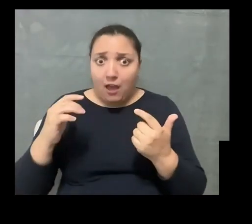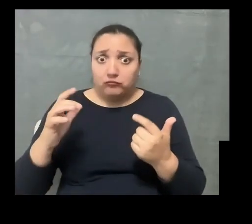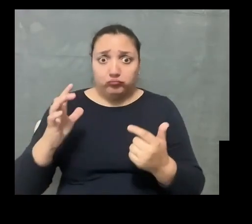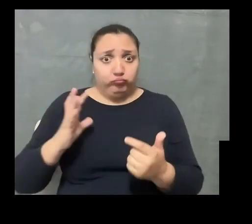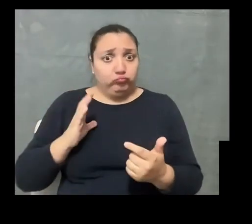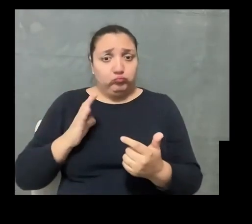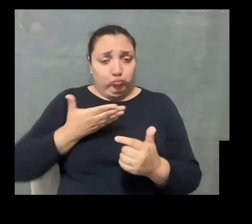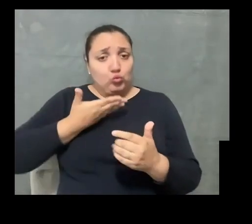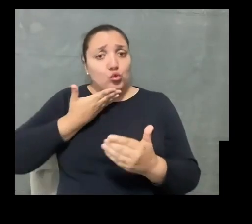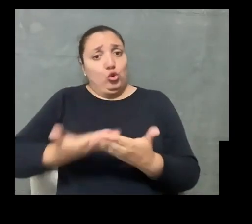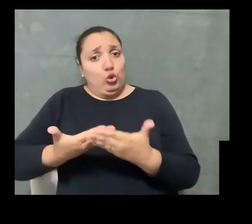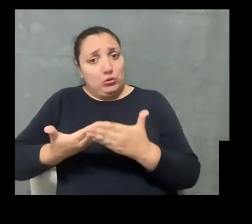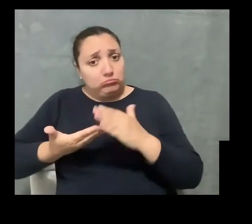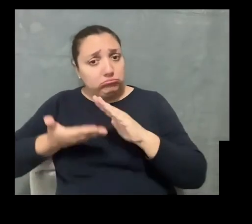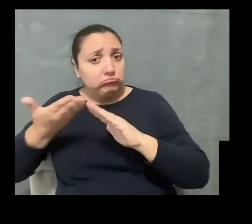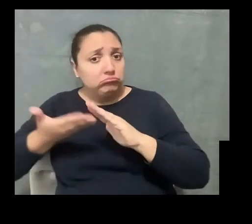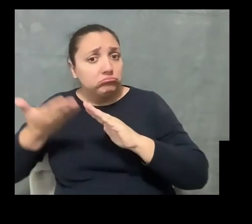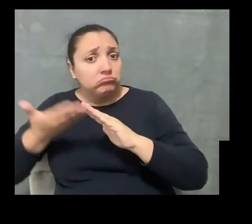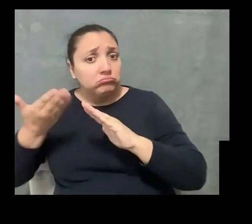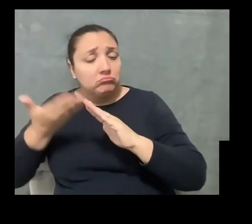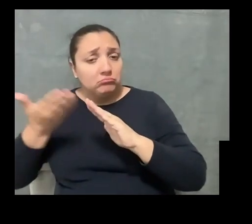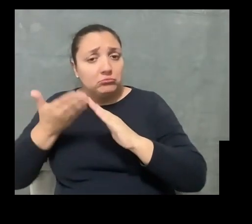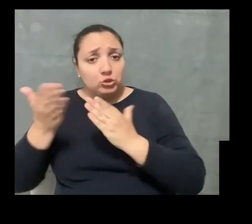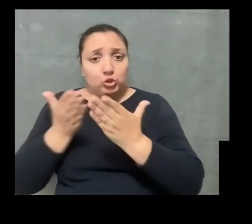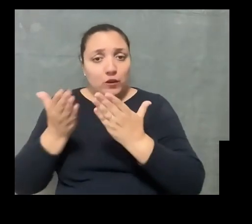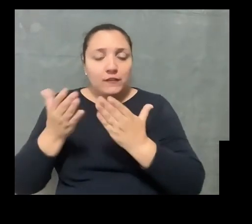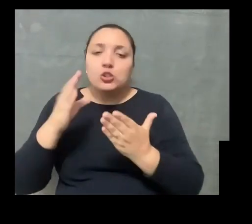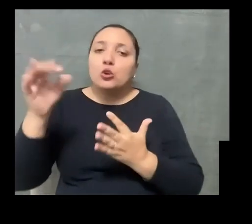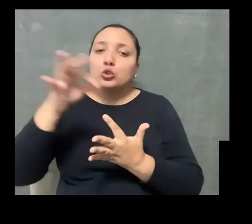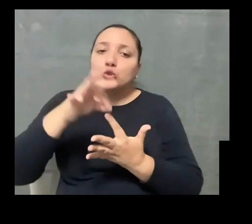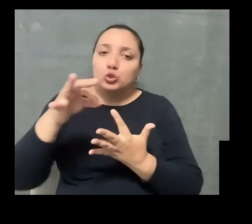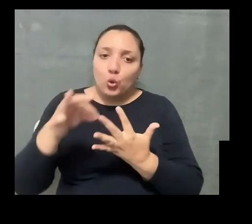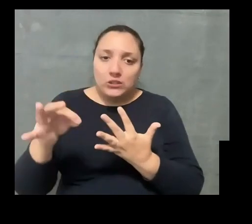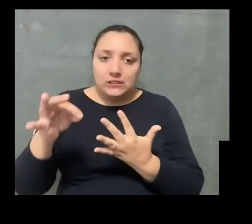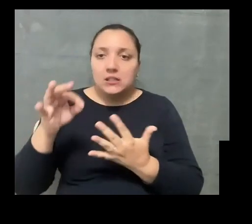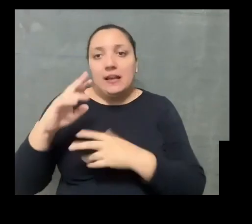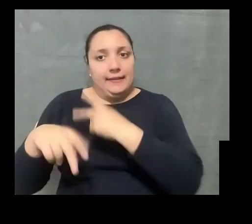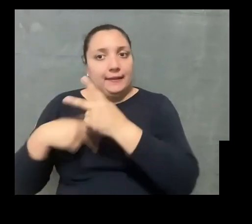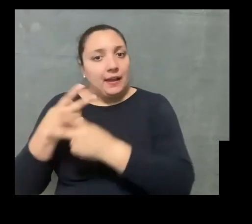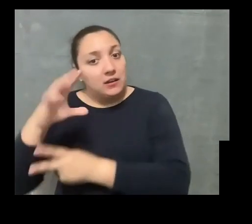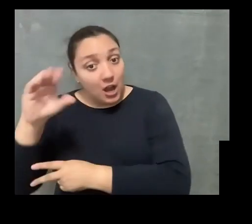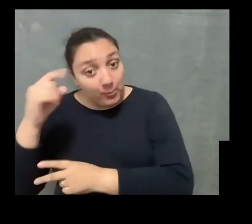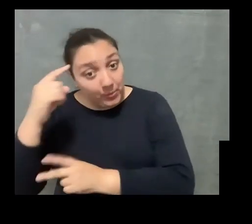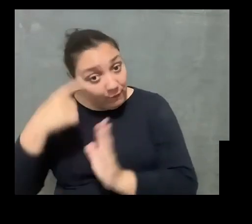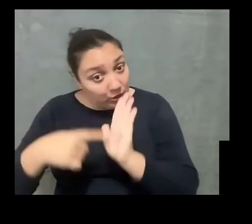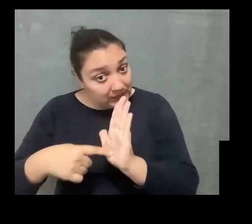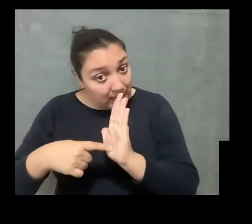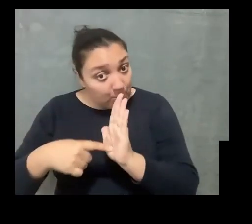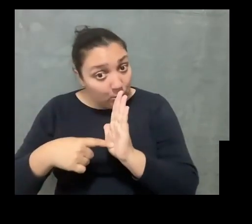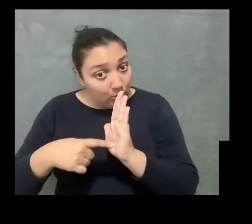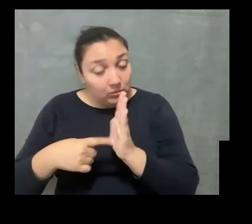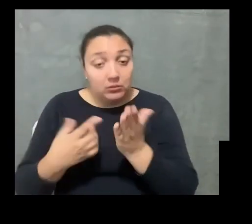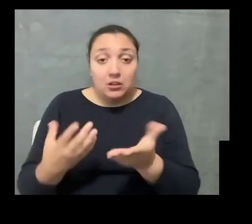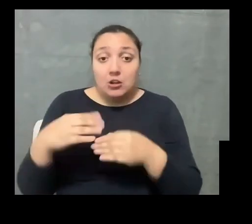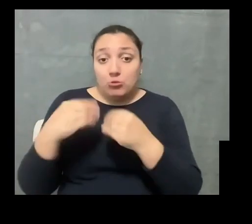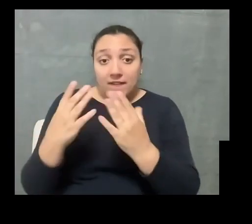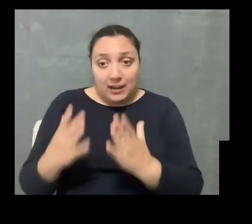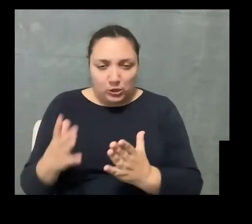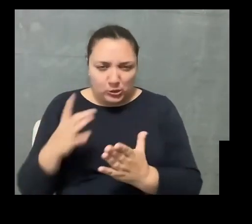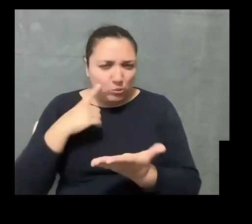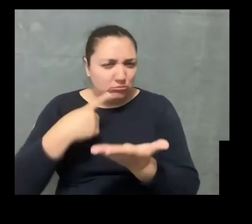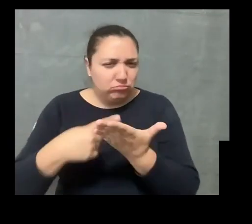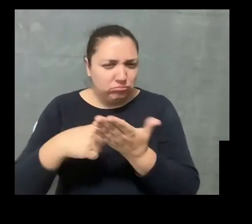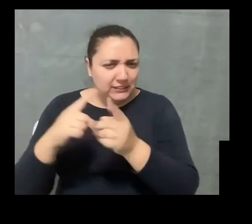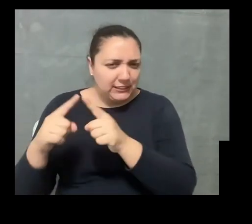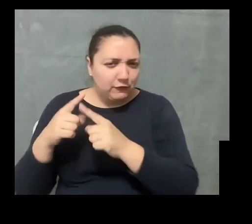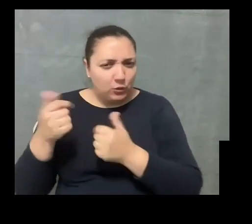to have a choice in that service. That's not only a choice in providers. You'll hear from a lot of the many providers that New York City has a little bit later. We also want you